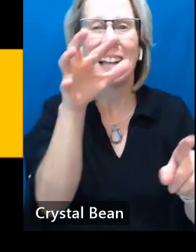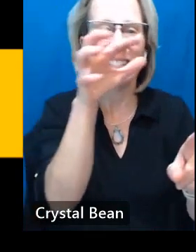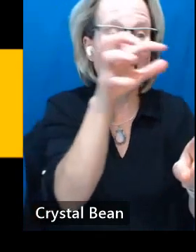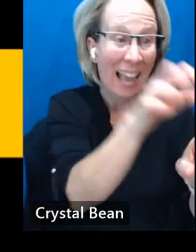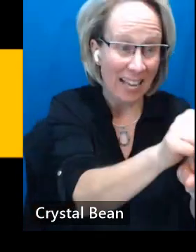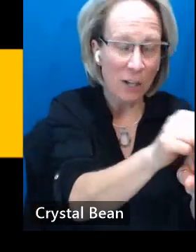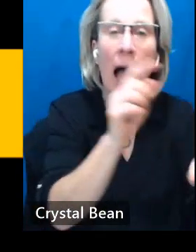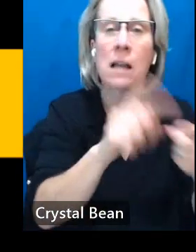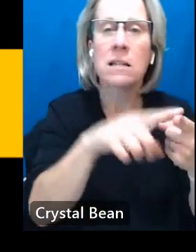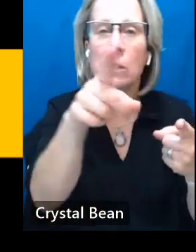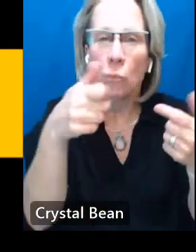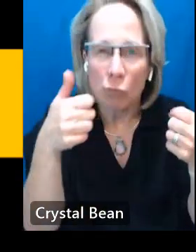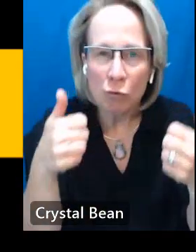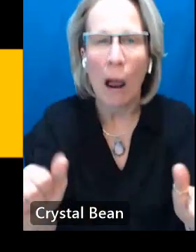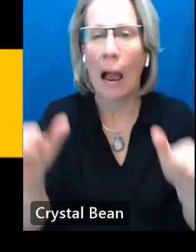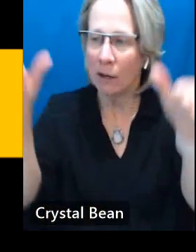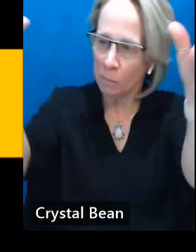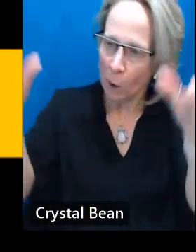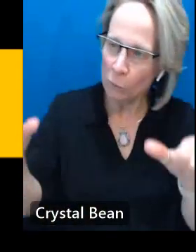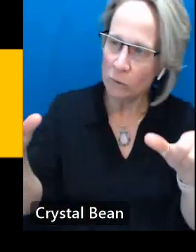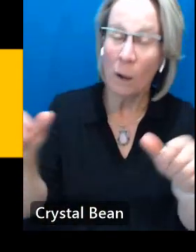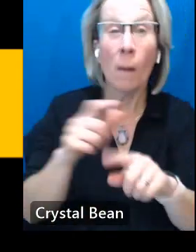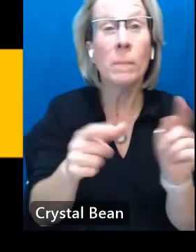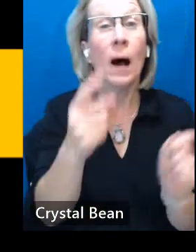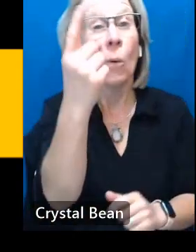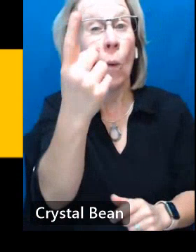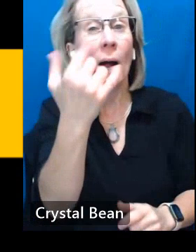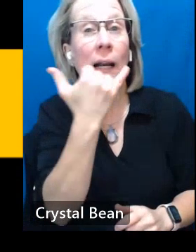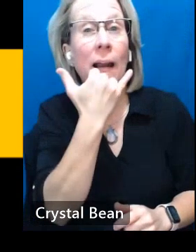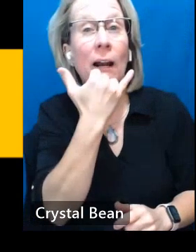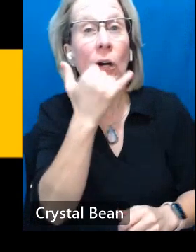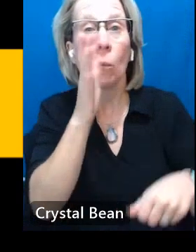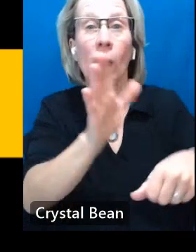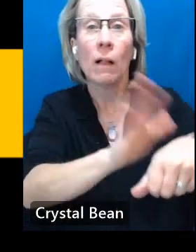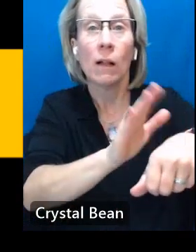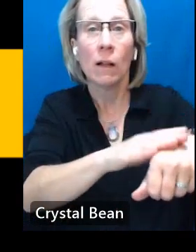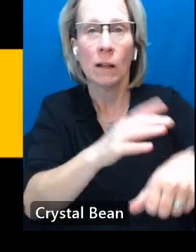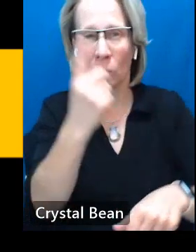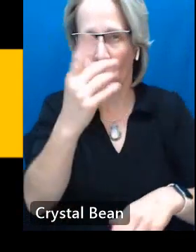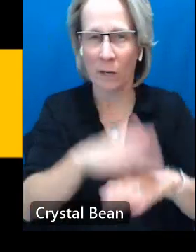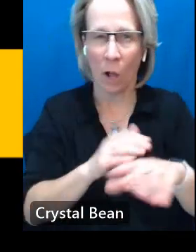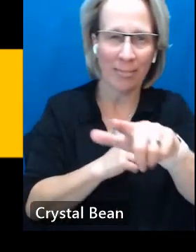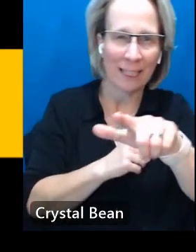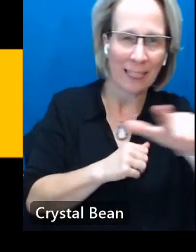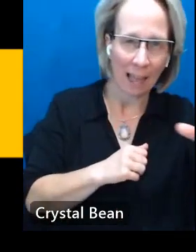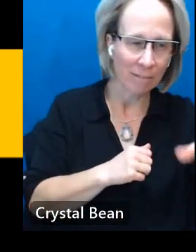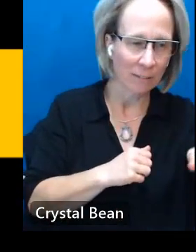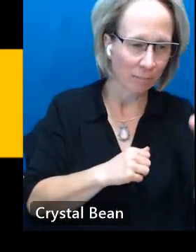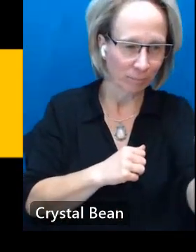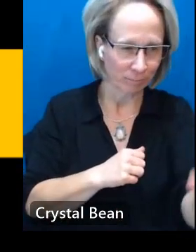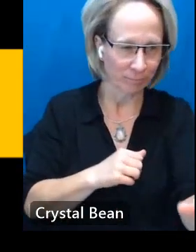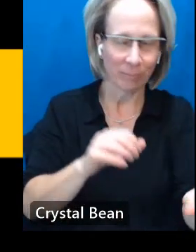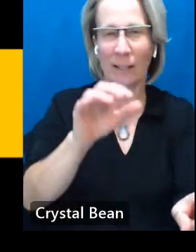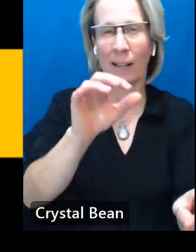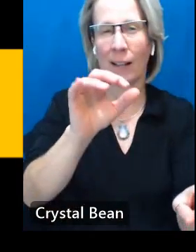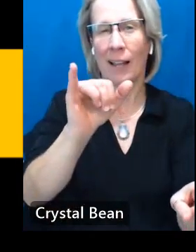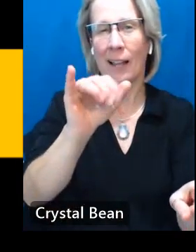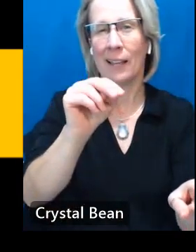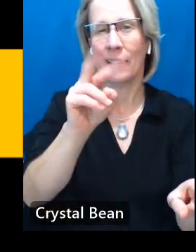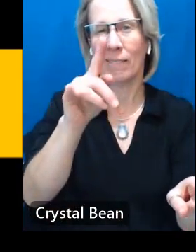But one that it will identify when you are creating a journal is the one on the left there, invalid values.